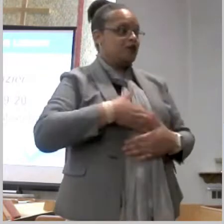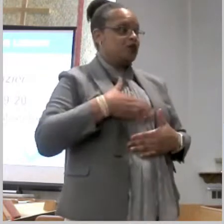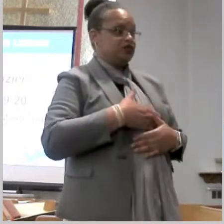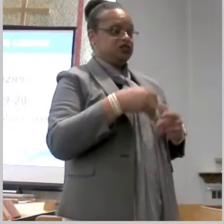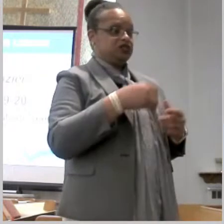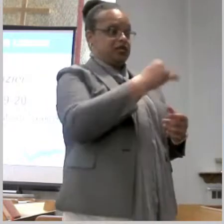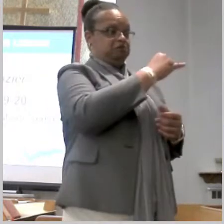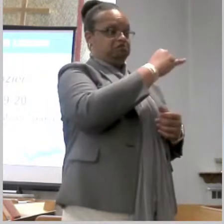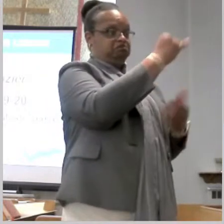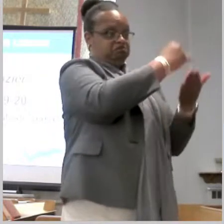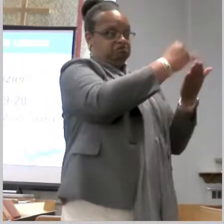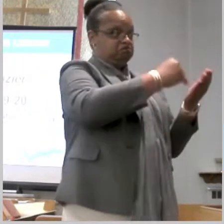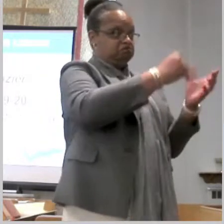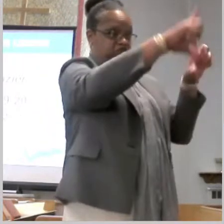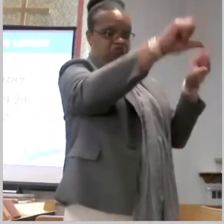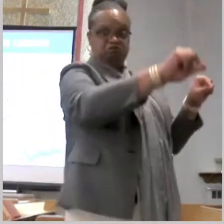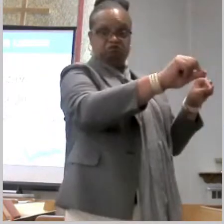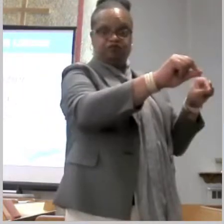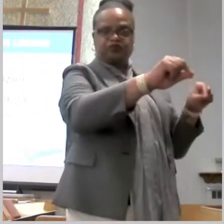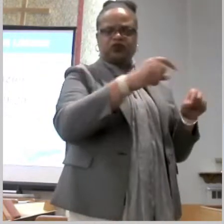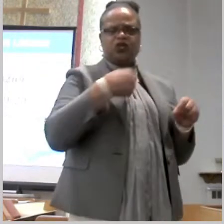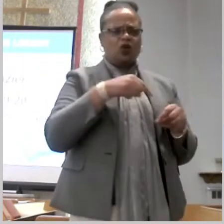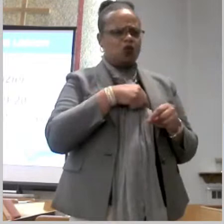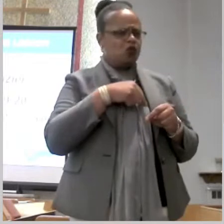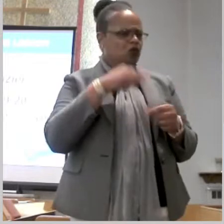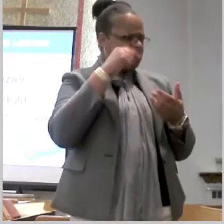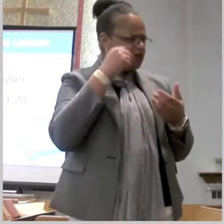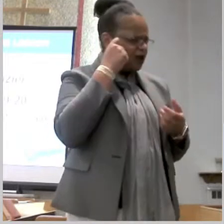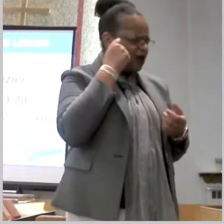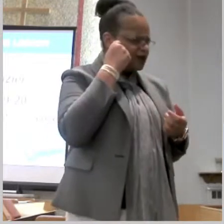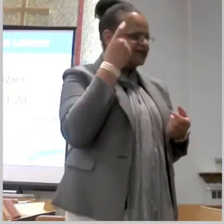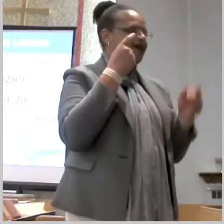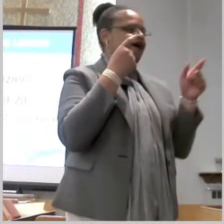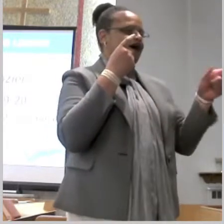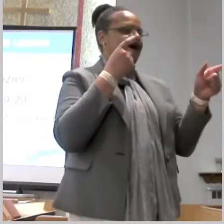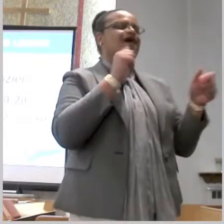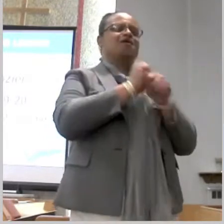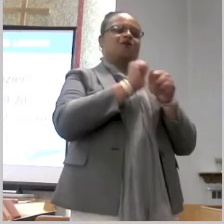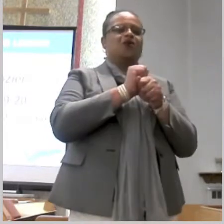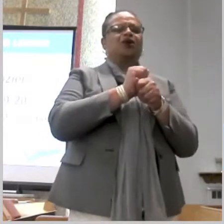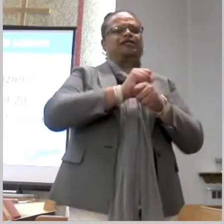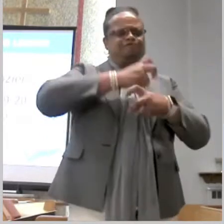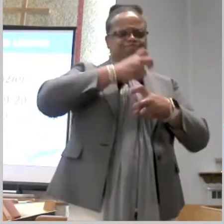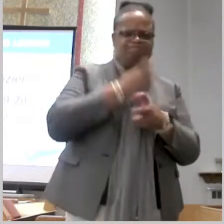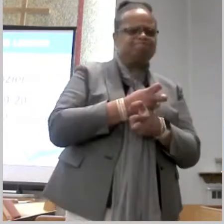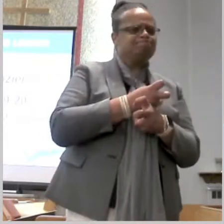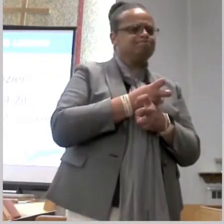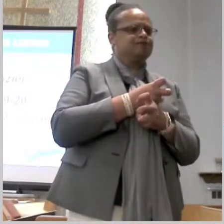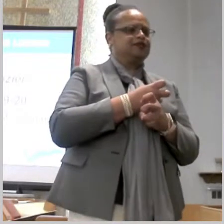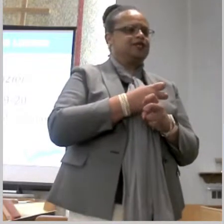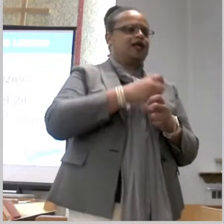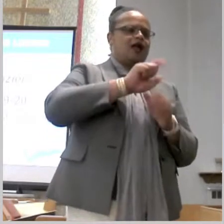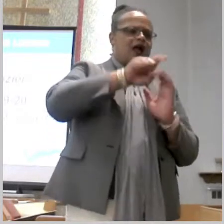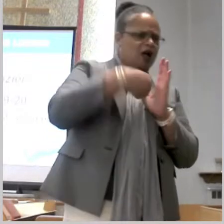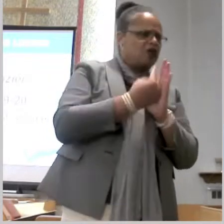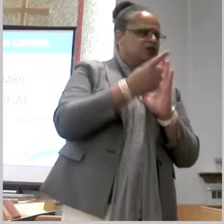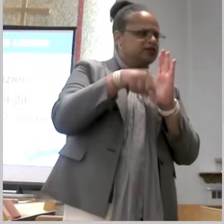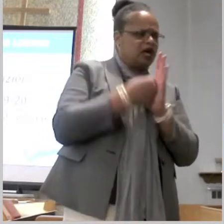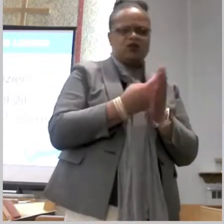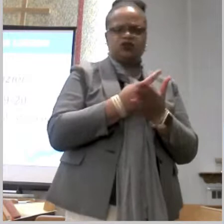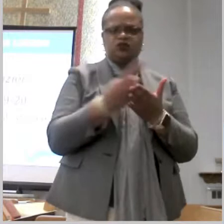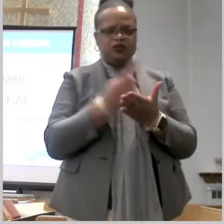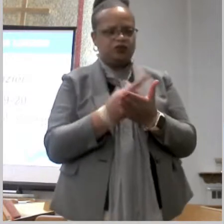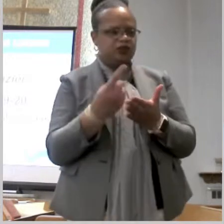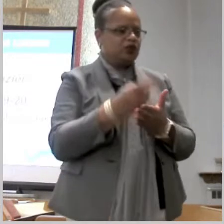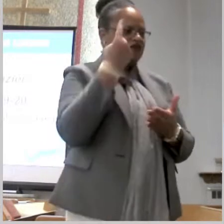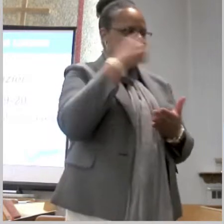dedication invested in the artists, by the artists. We recognize sacrifices made countlessly, right, depending on how intricate the artwork may